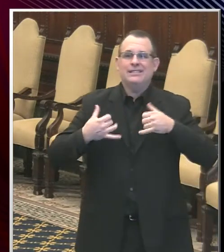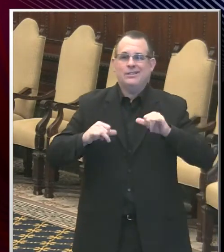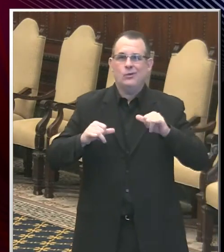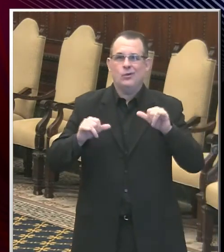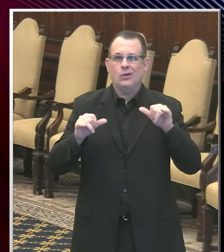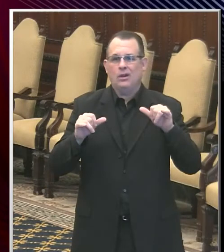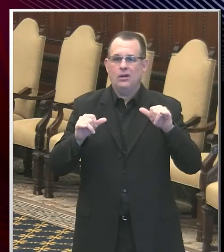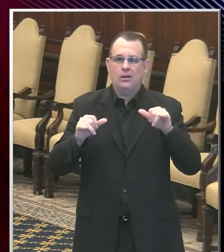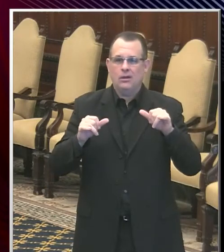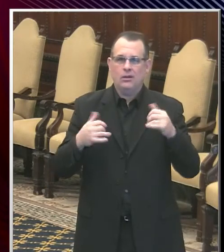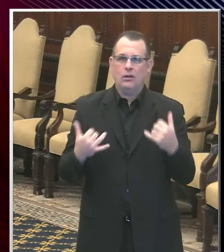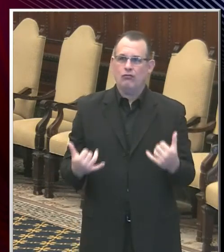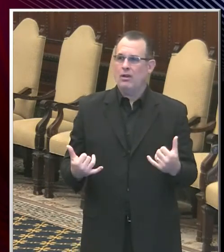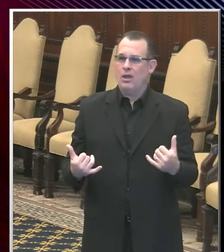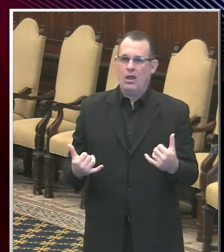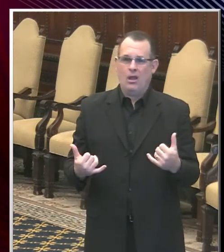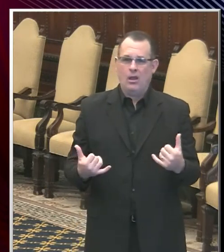the